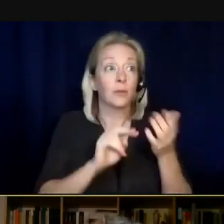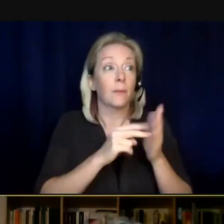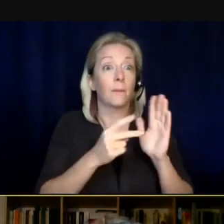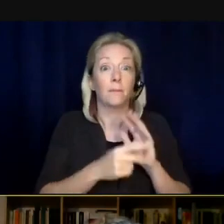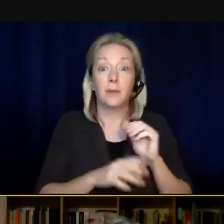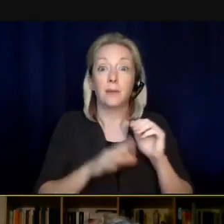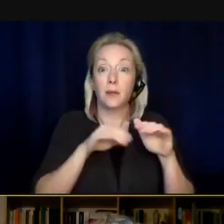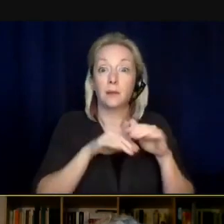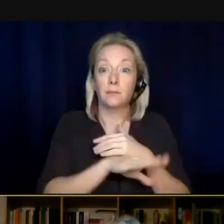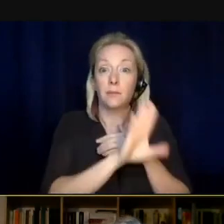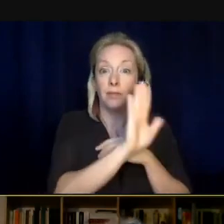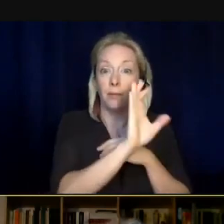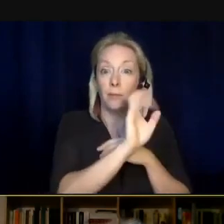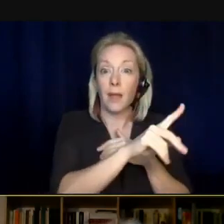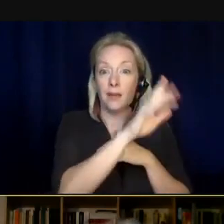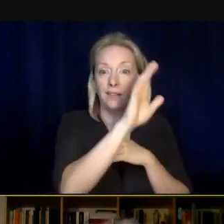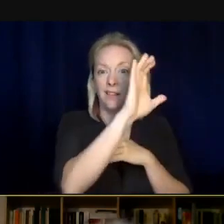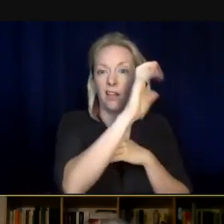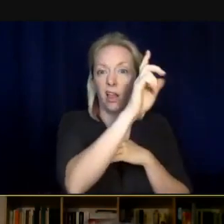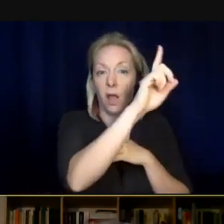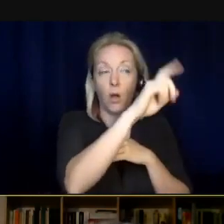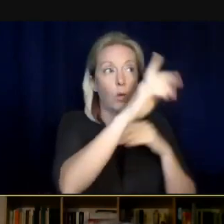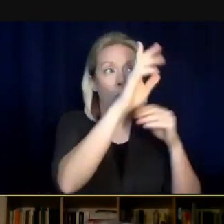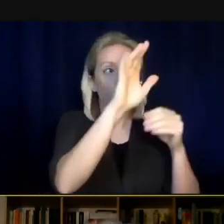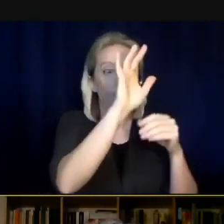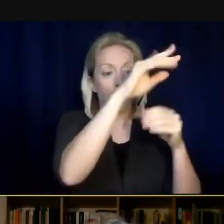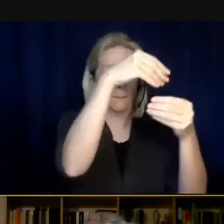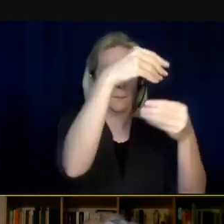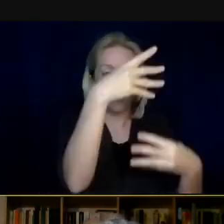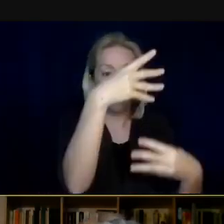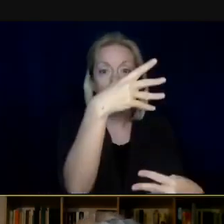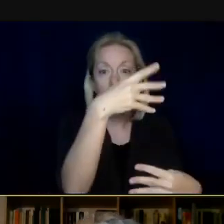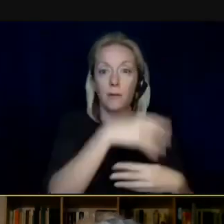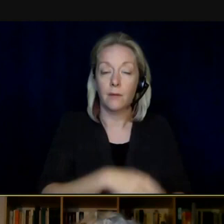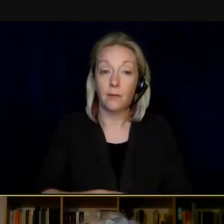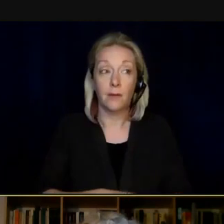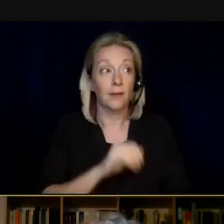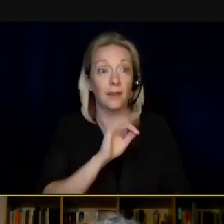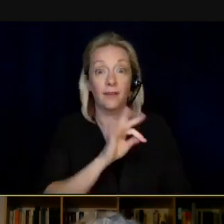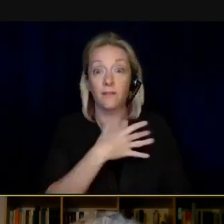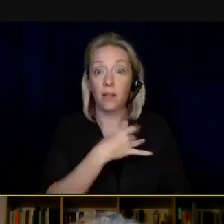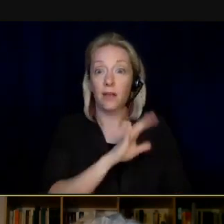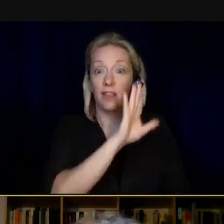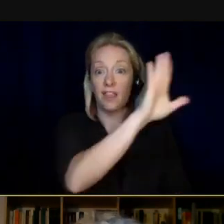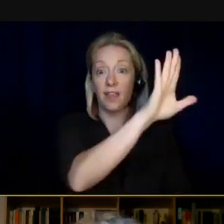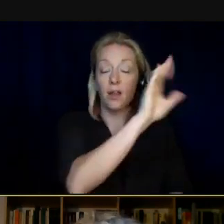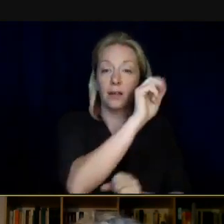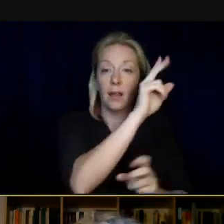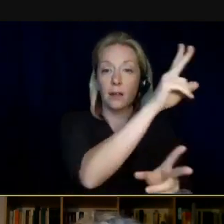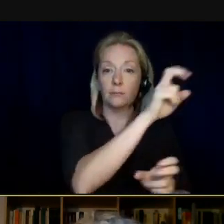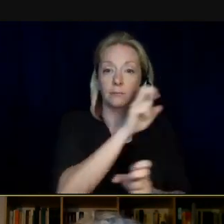it up and see a copy of it here. If you like it, you can save it in your